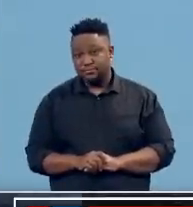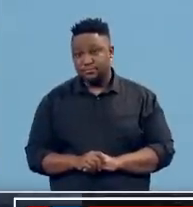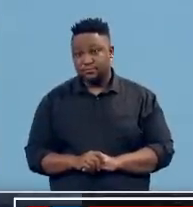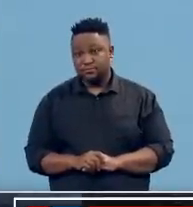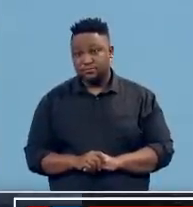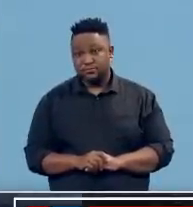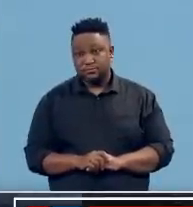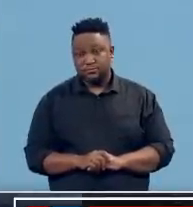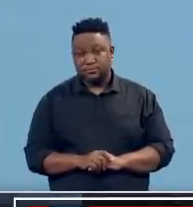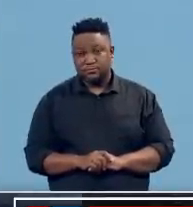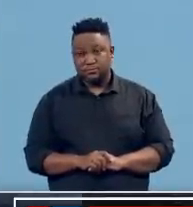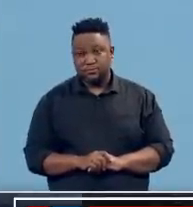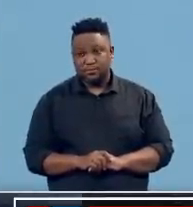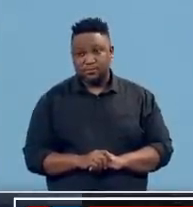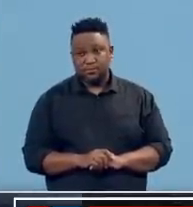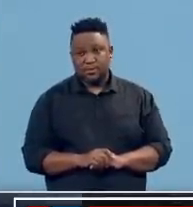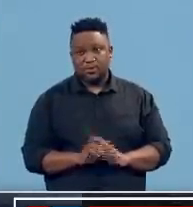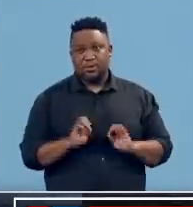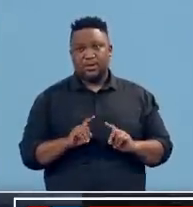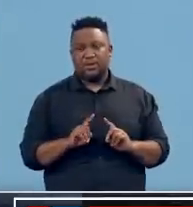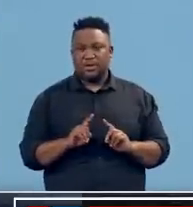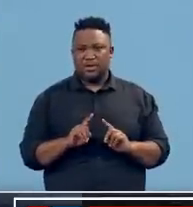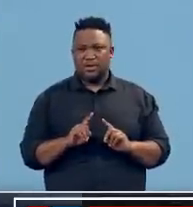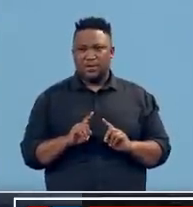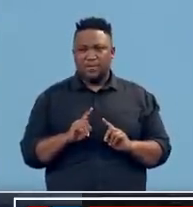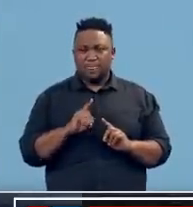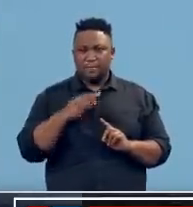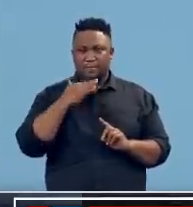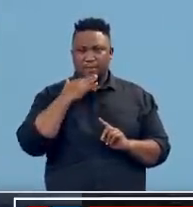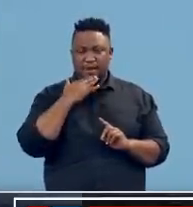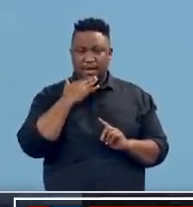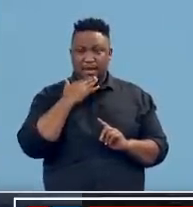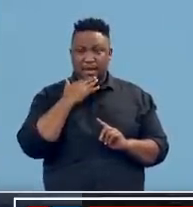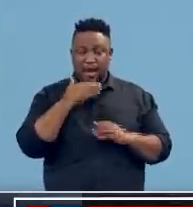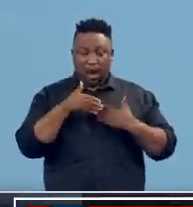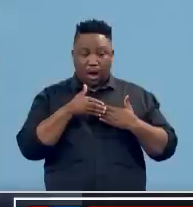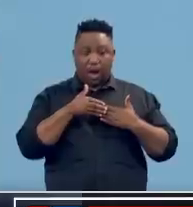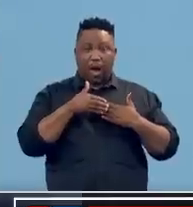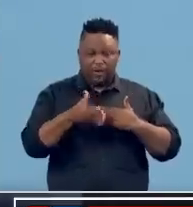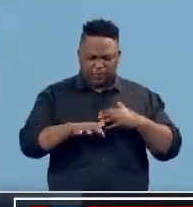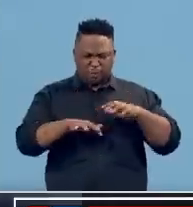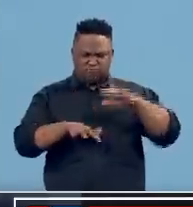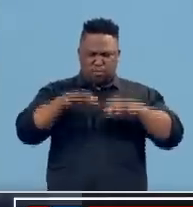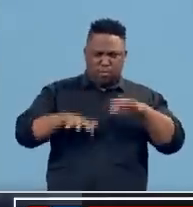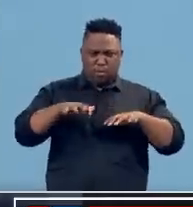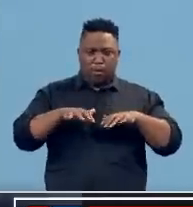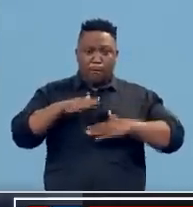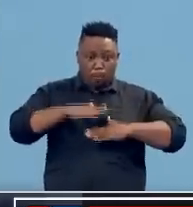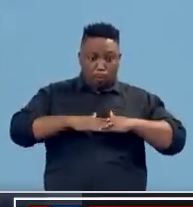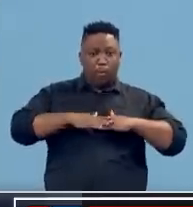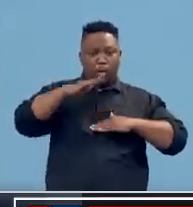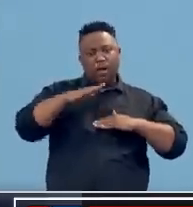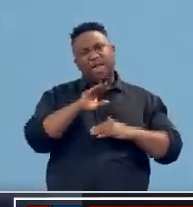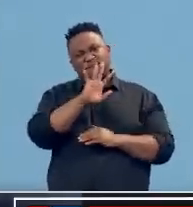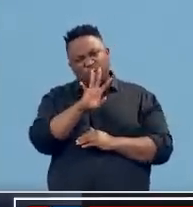The general rule is that your biggest aftershock is about one magnitude unit smaller than the main shock. So if this was a magnitude